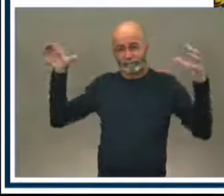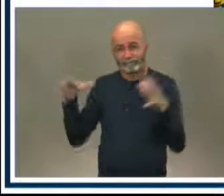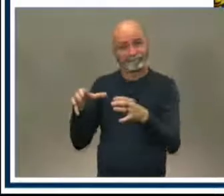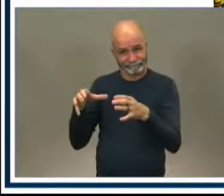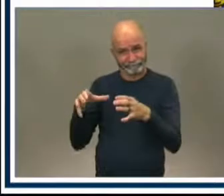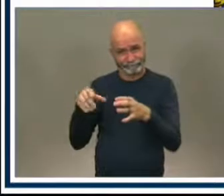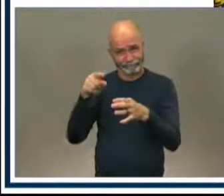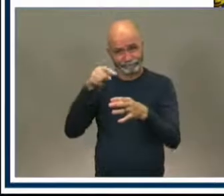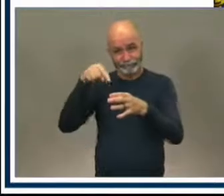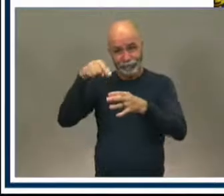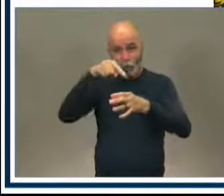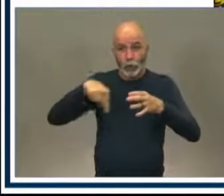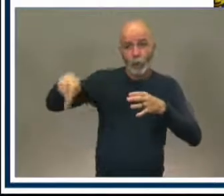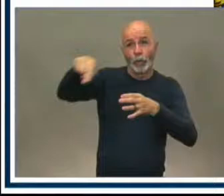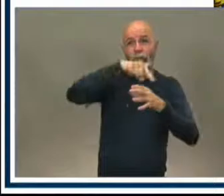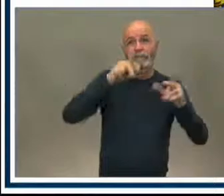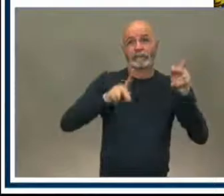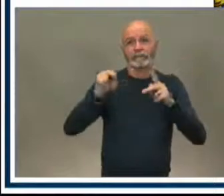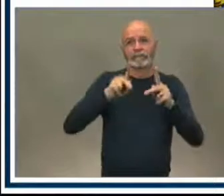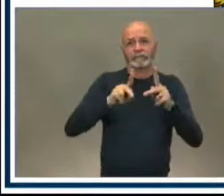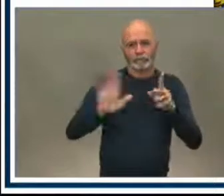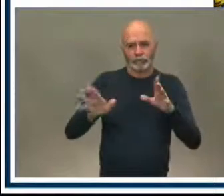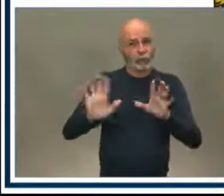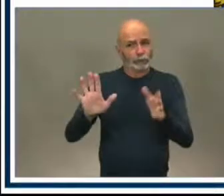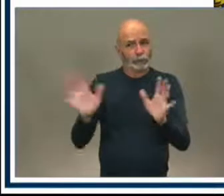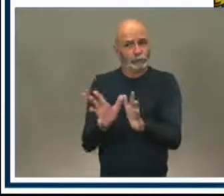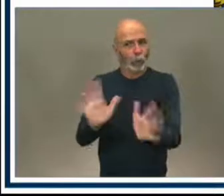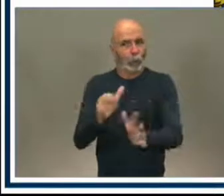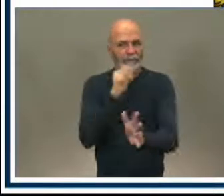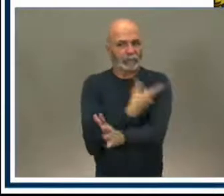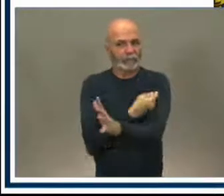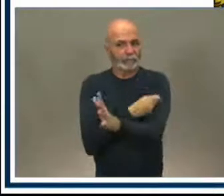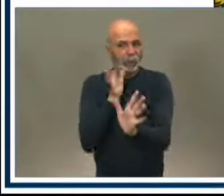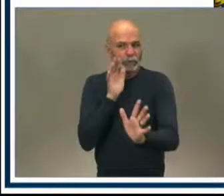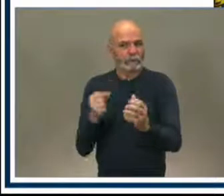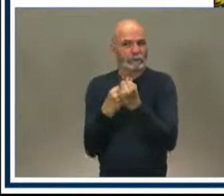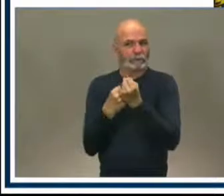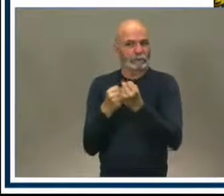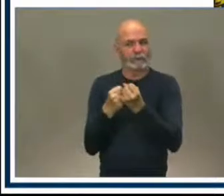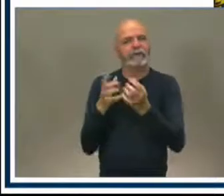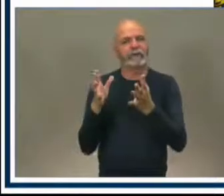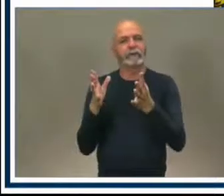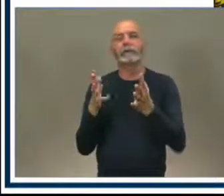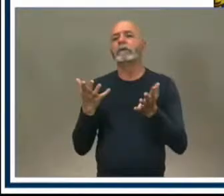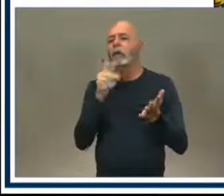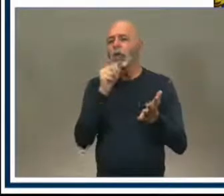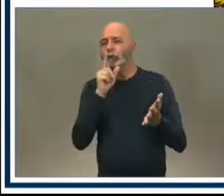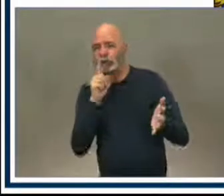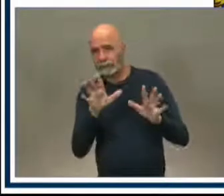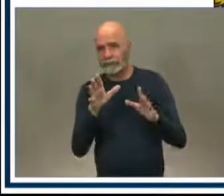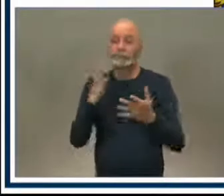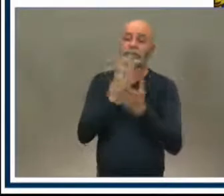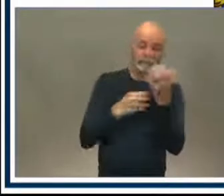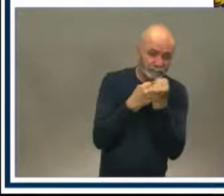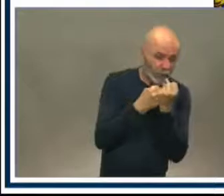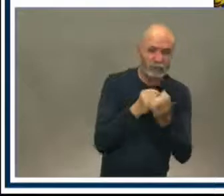be vaccinated, or is this a matter of some people are vaccinated but most aren't, and the gathering caused the virus to